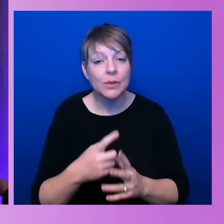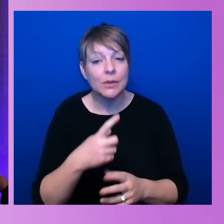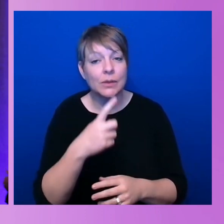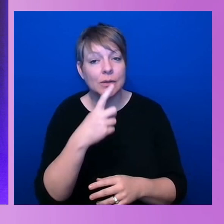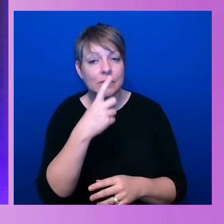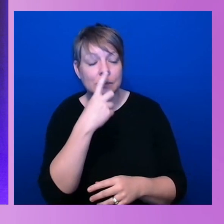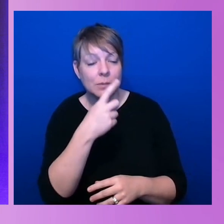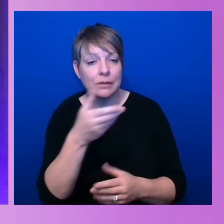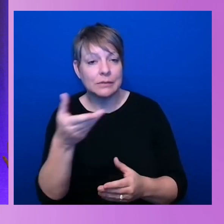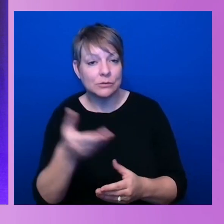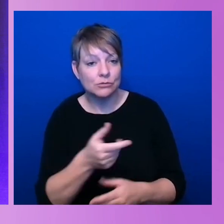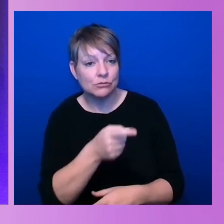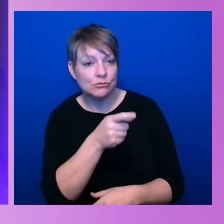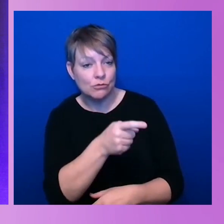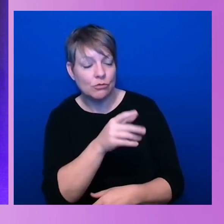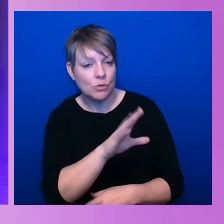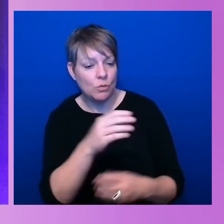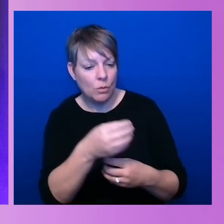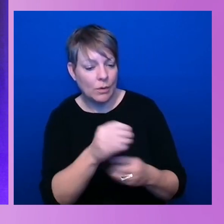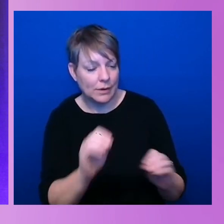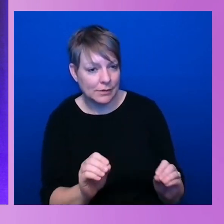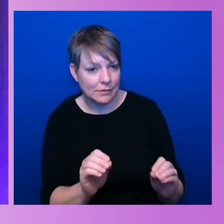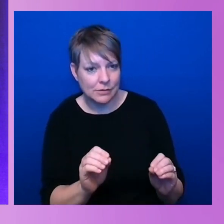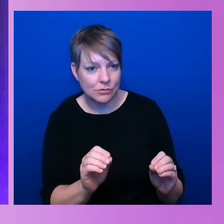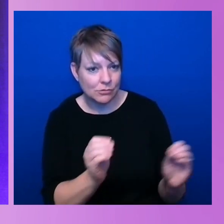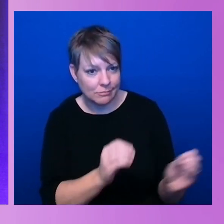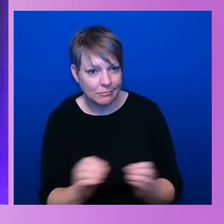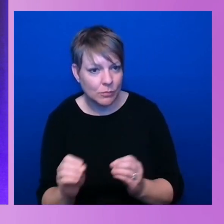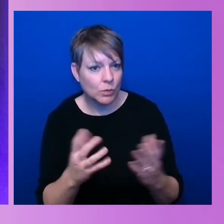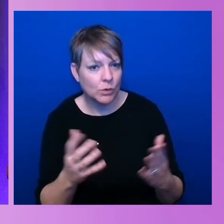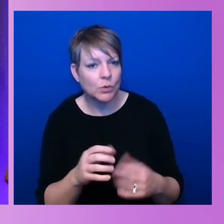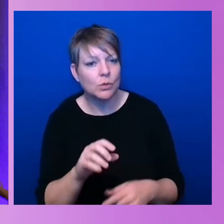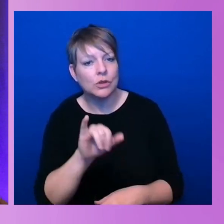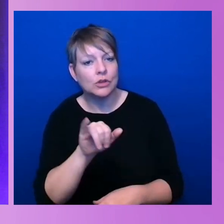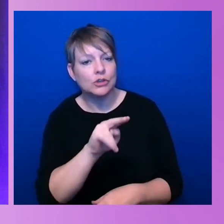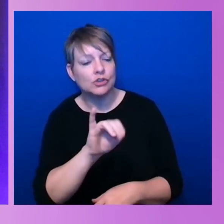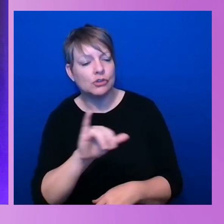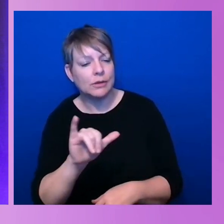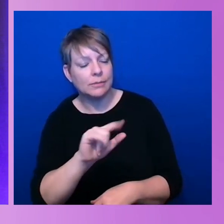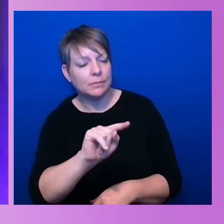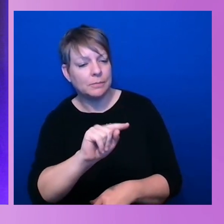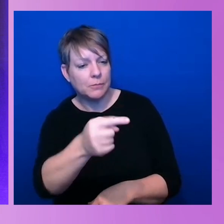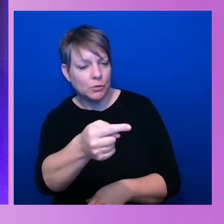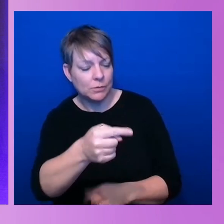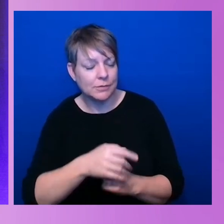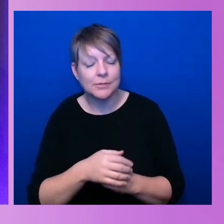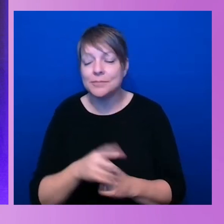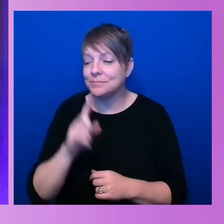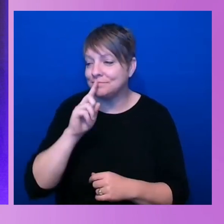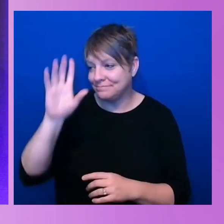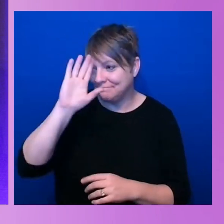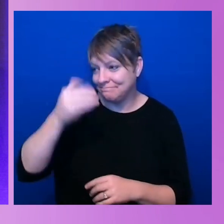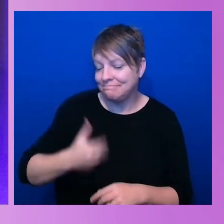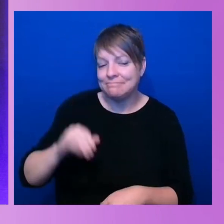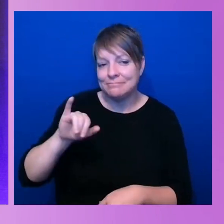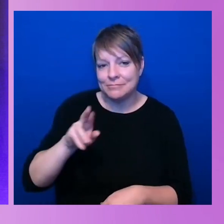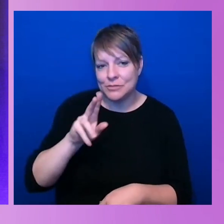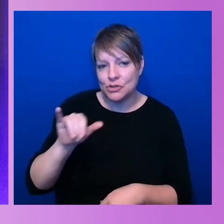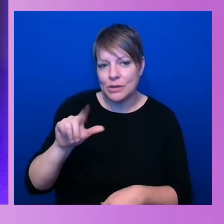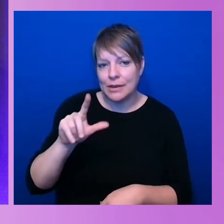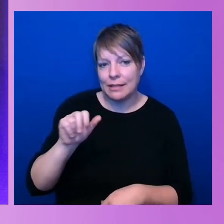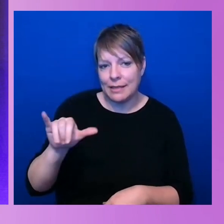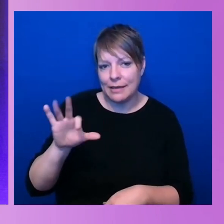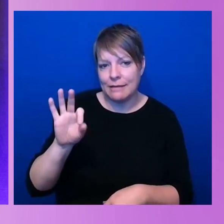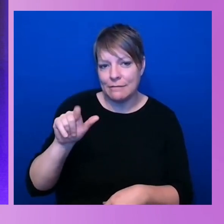what you and your organization do? And Jenny, we'll start with you. Absolutely. Hi there, Jenny Lay-Flurrie. I'm the